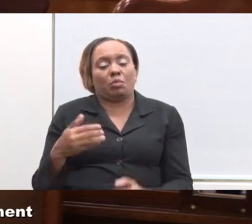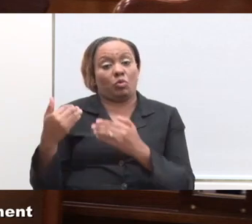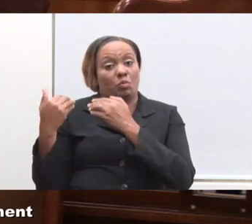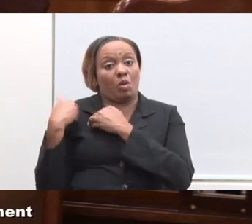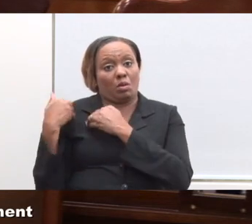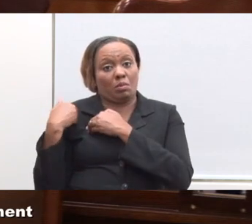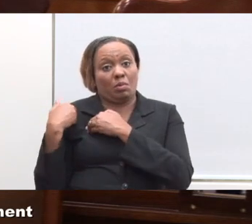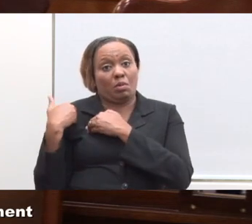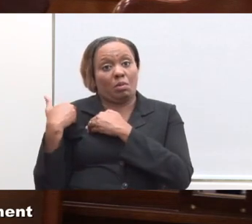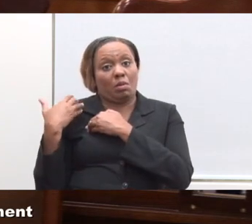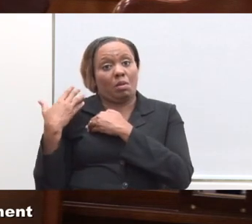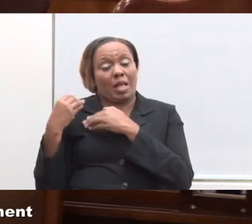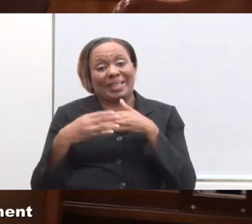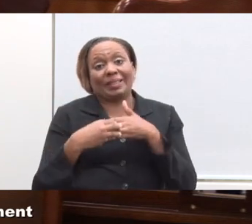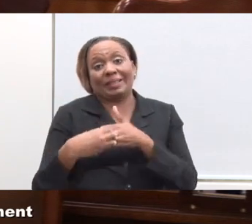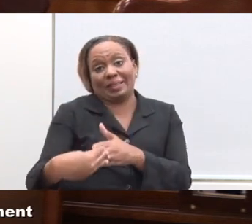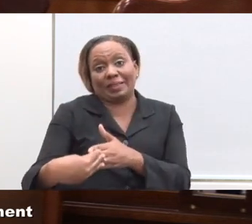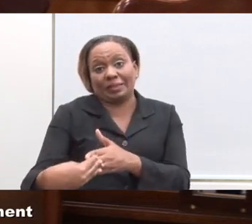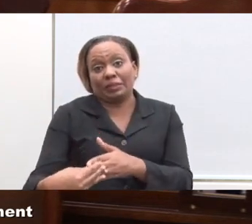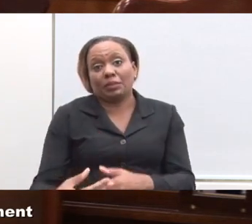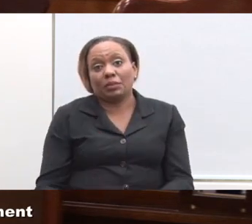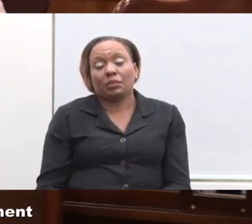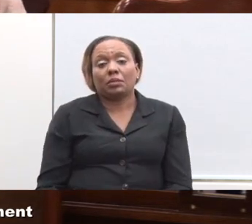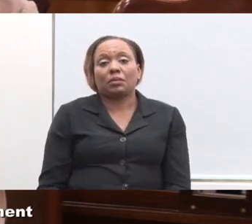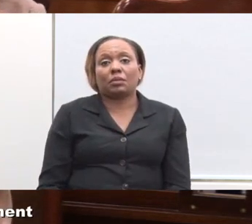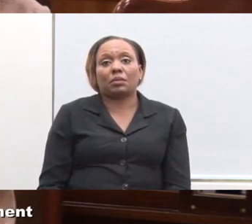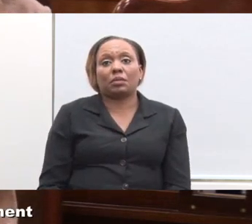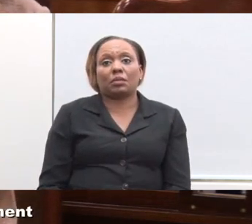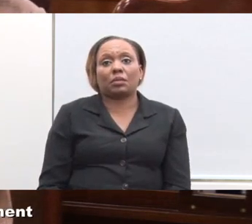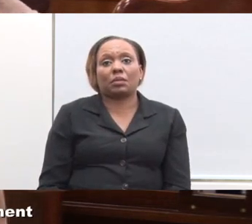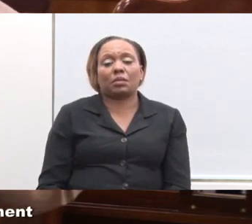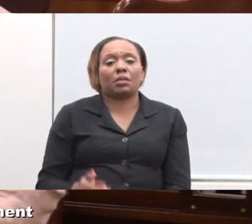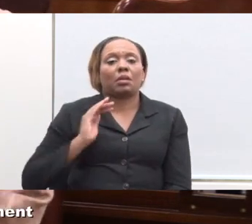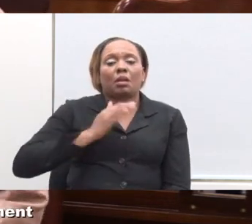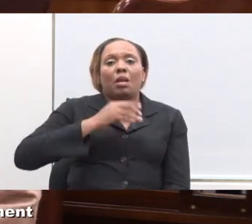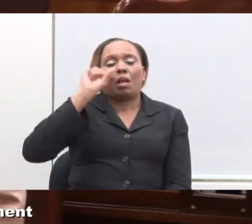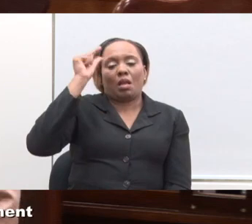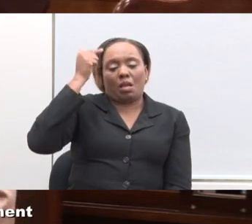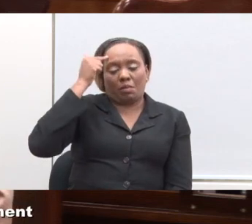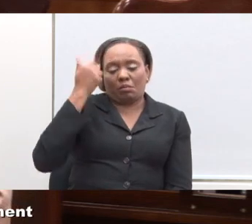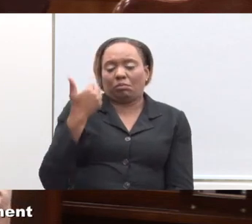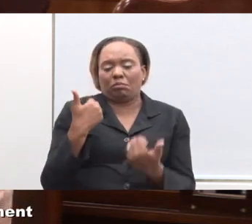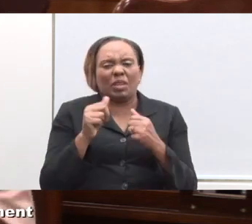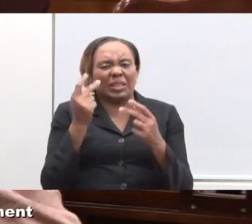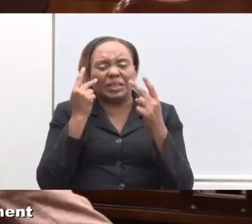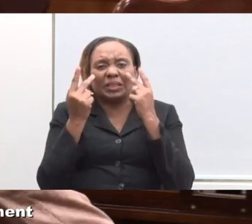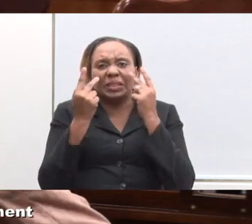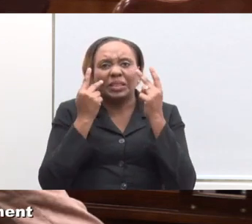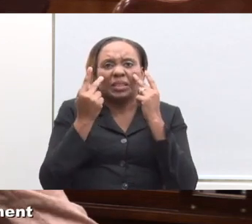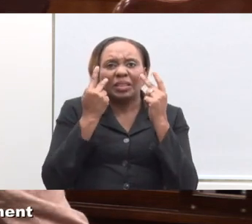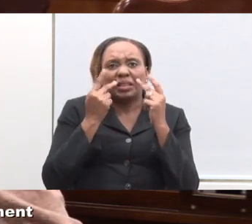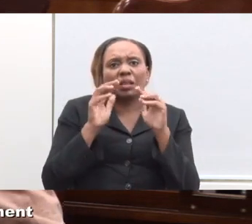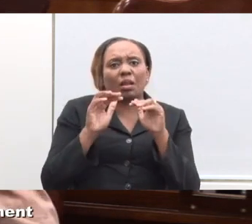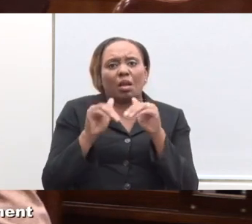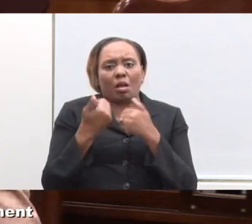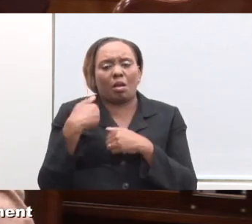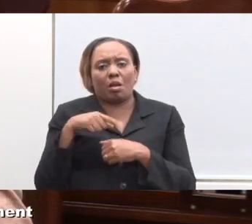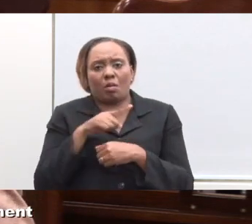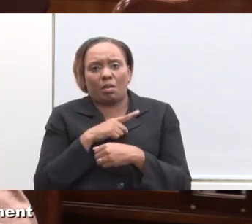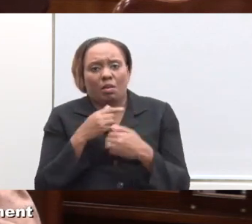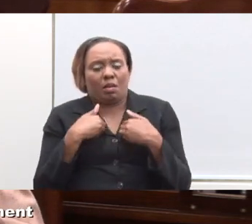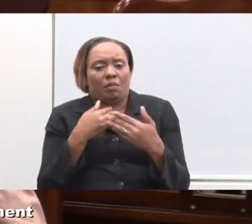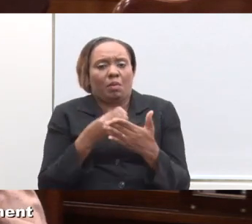Accordingly, my government has looked to see where we can find the fiscal space, and the first thing that we needed to